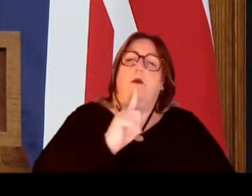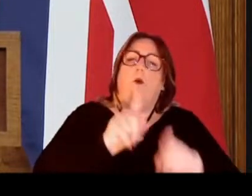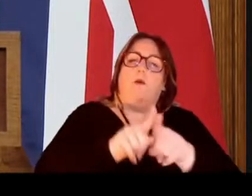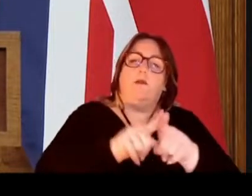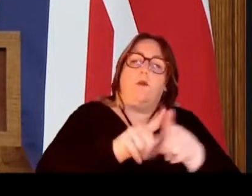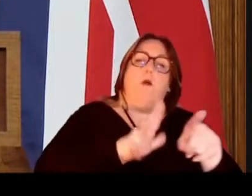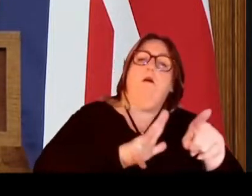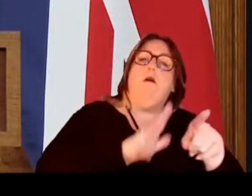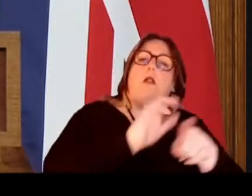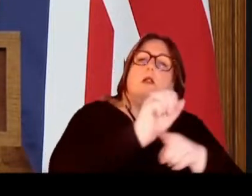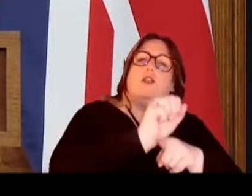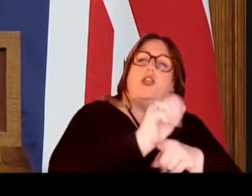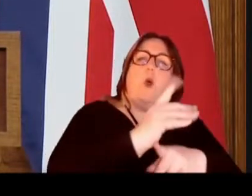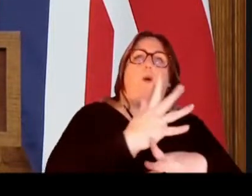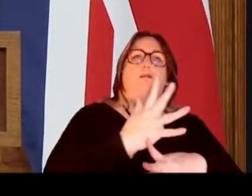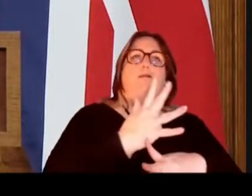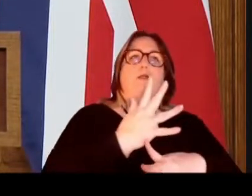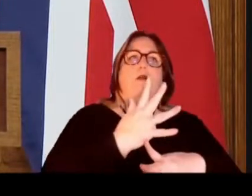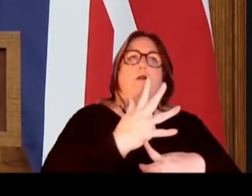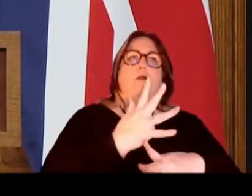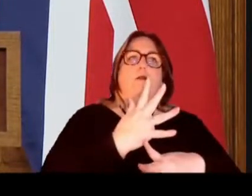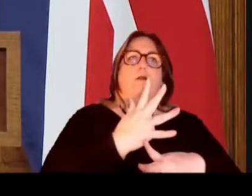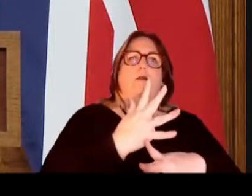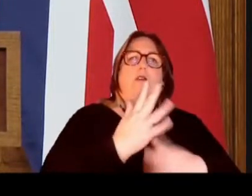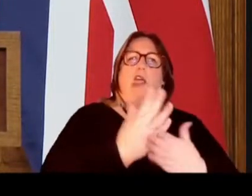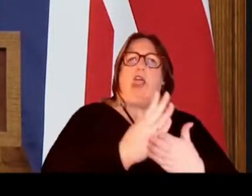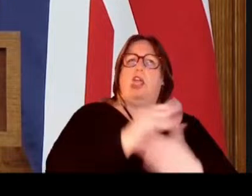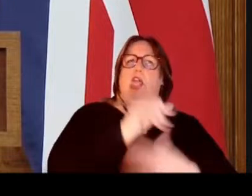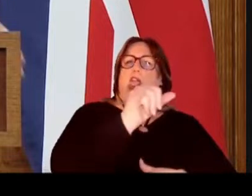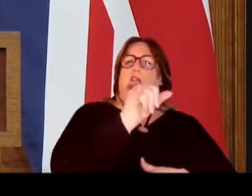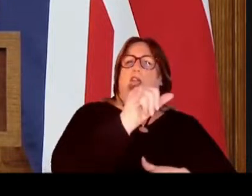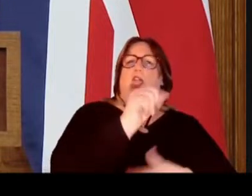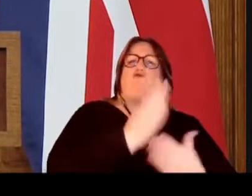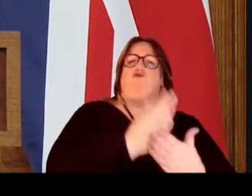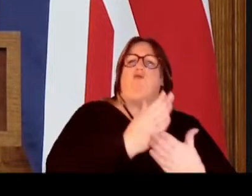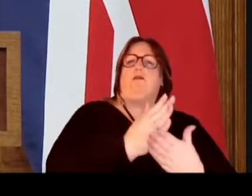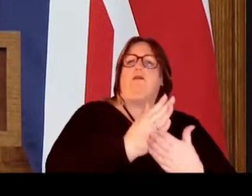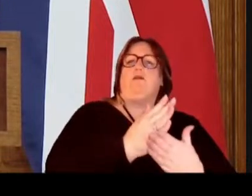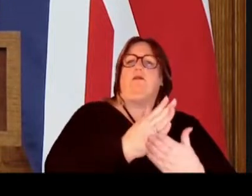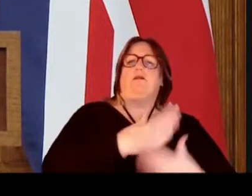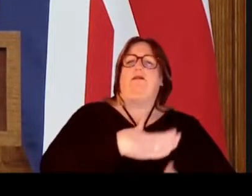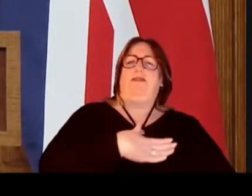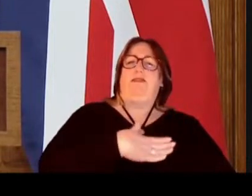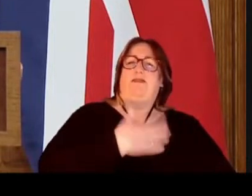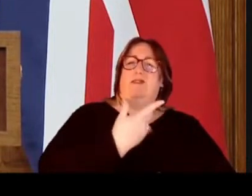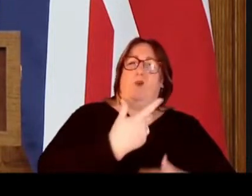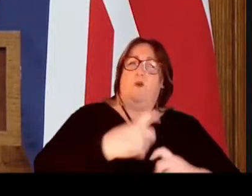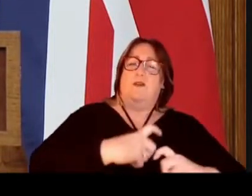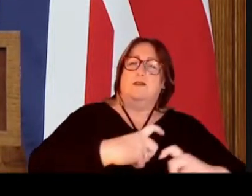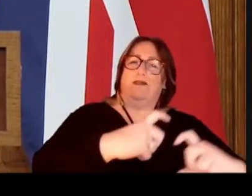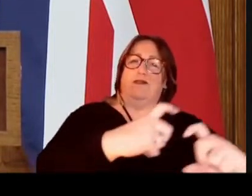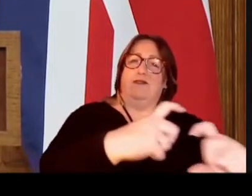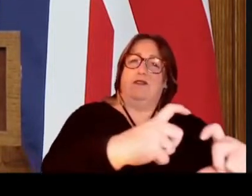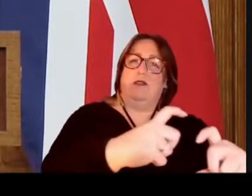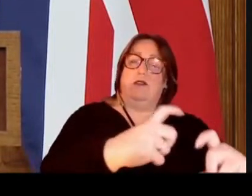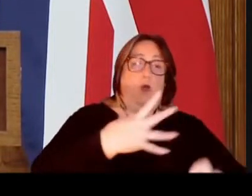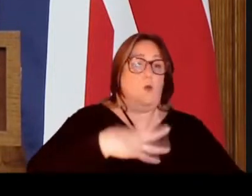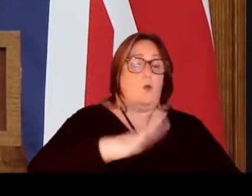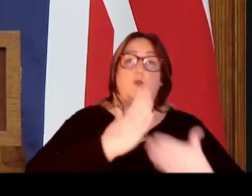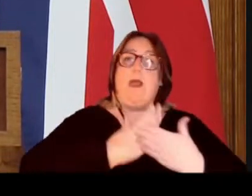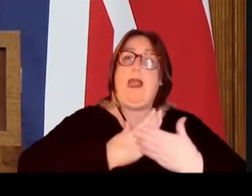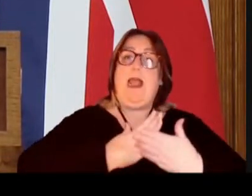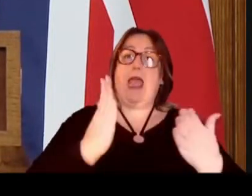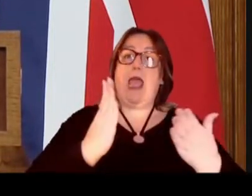will remain. So I want to be crystal clear in front of the British people today. We will leave